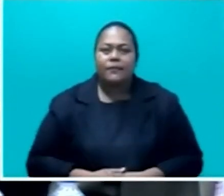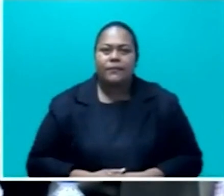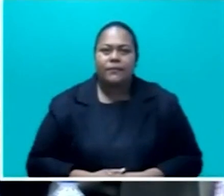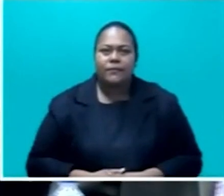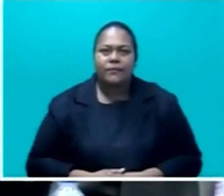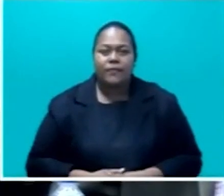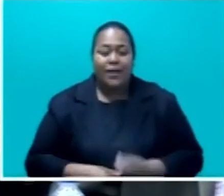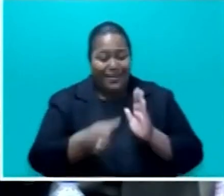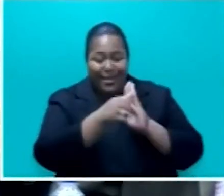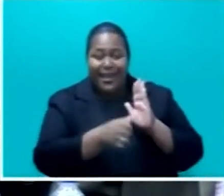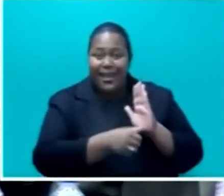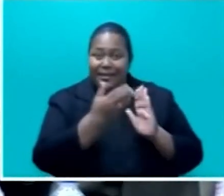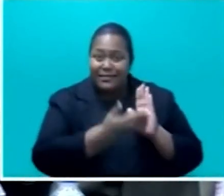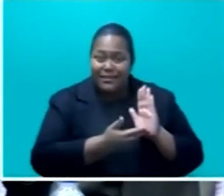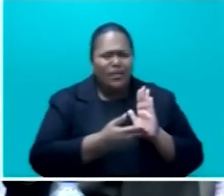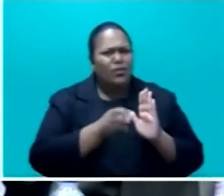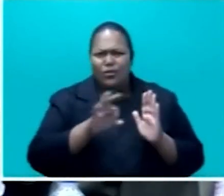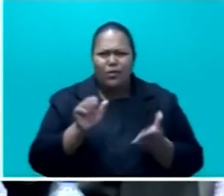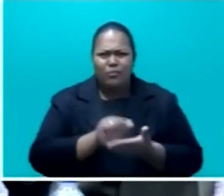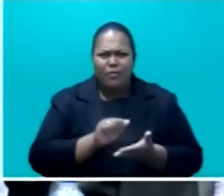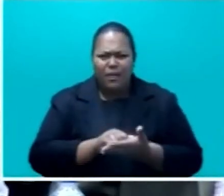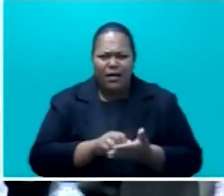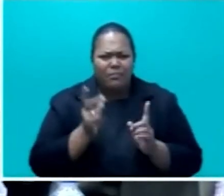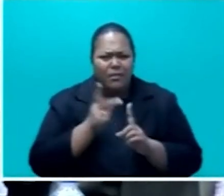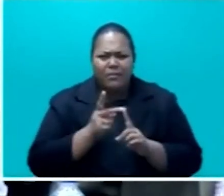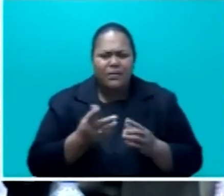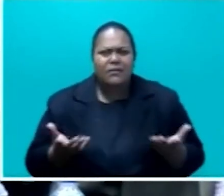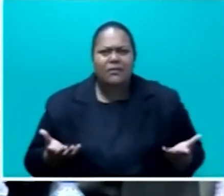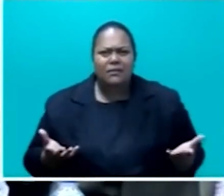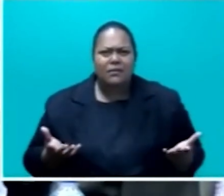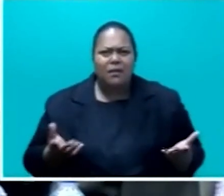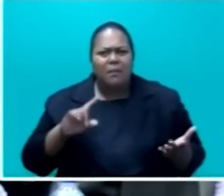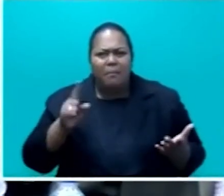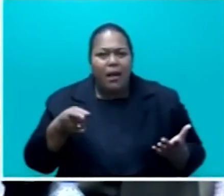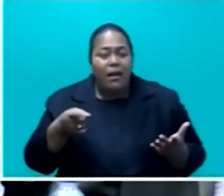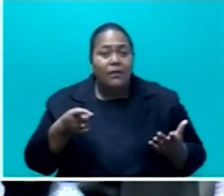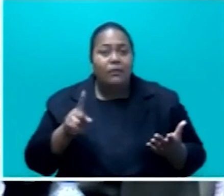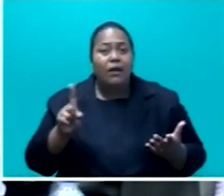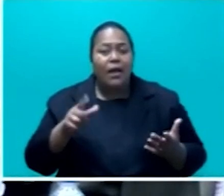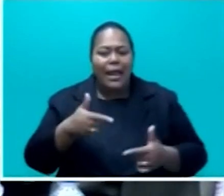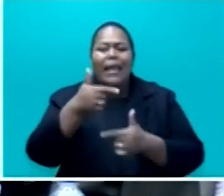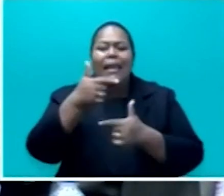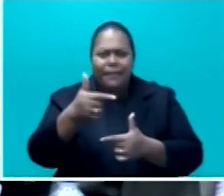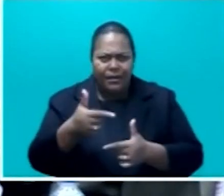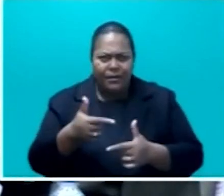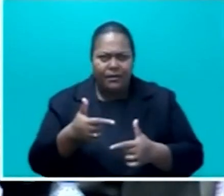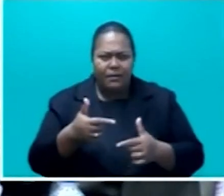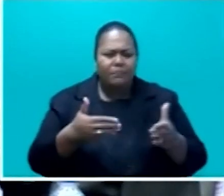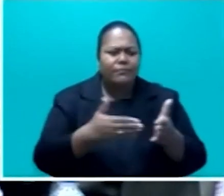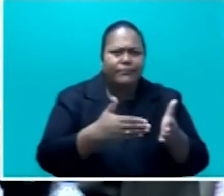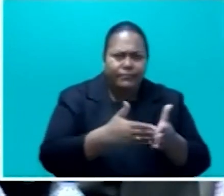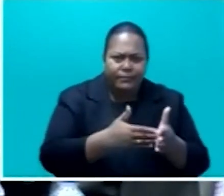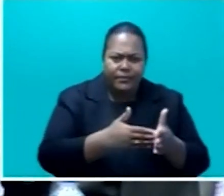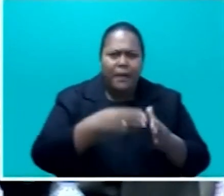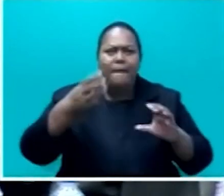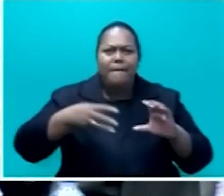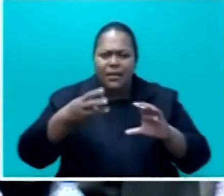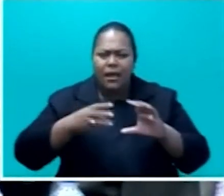practical purpose other than to unnecessarily limit media organizations in